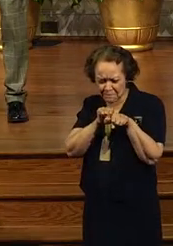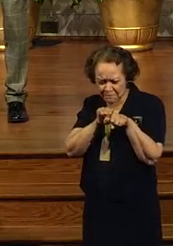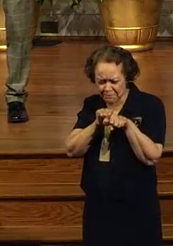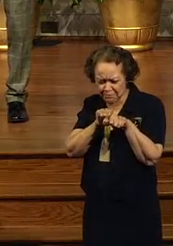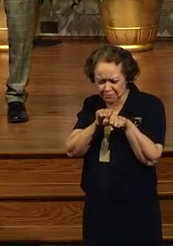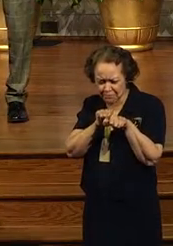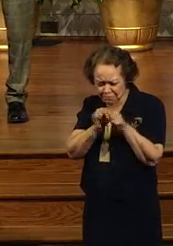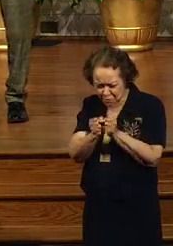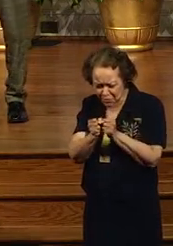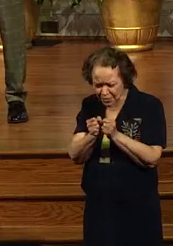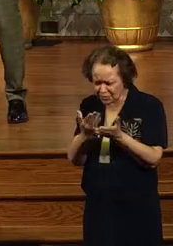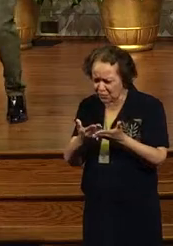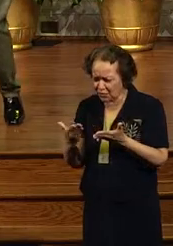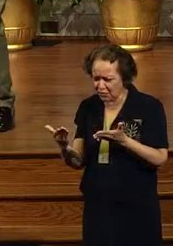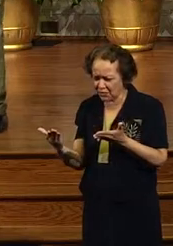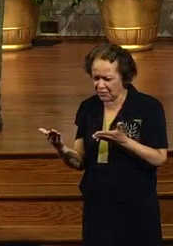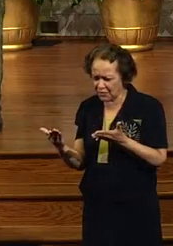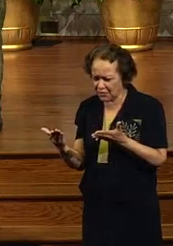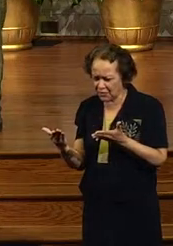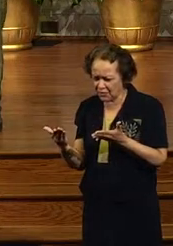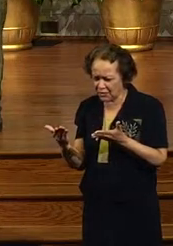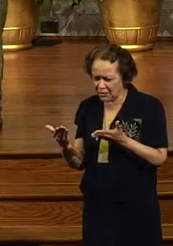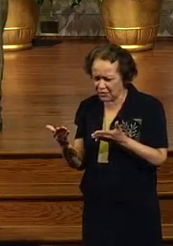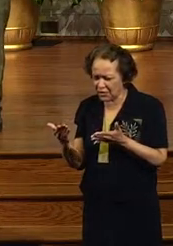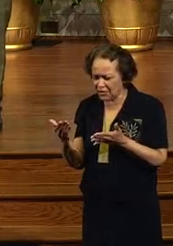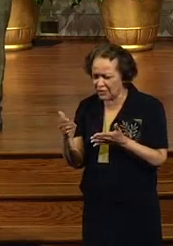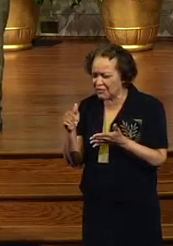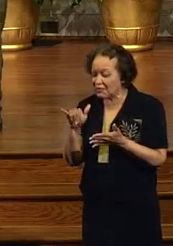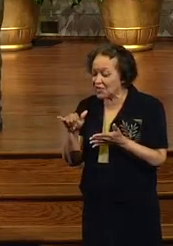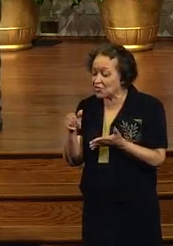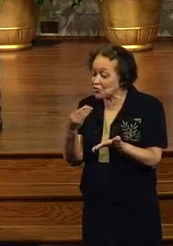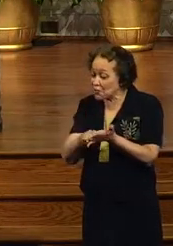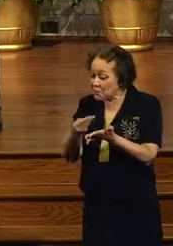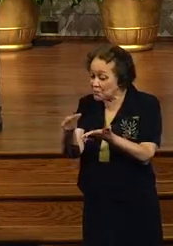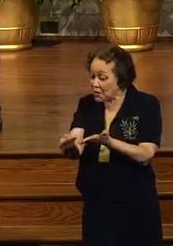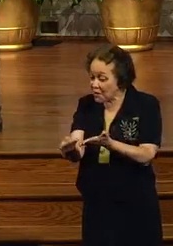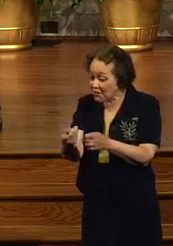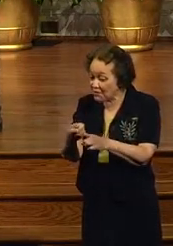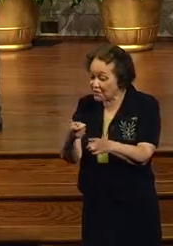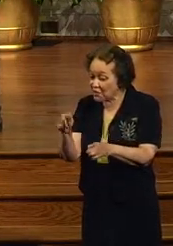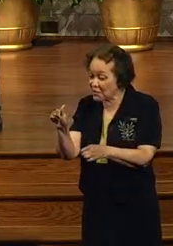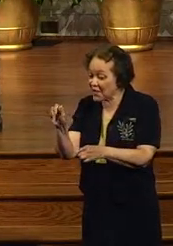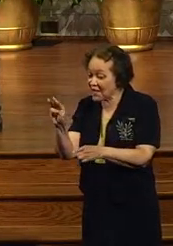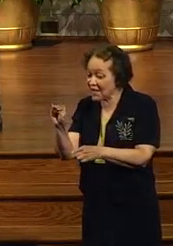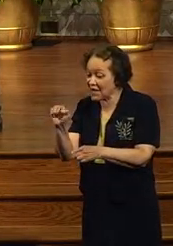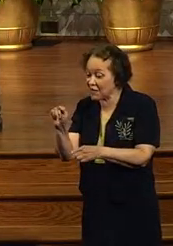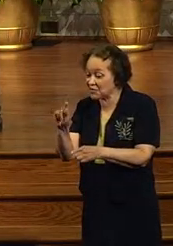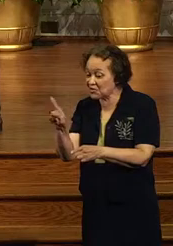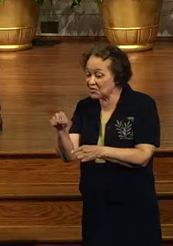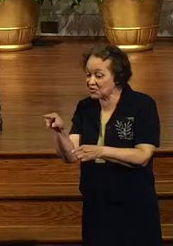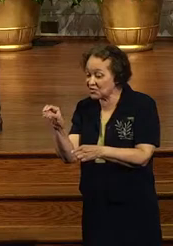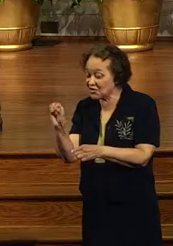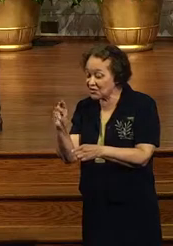good that you got off of Amazon, but if it went through this process,